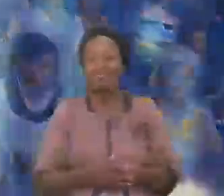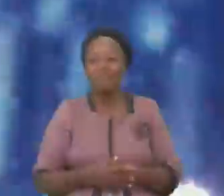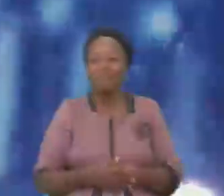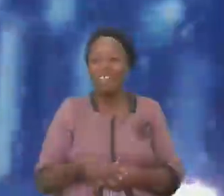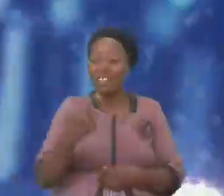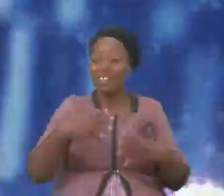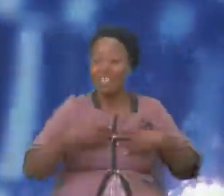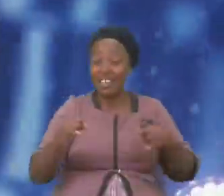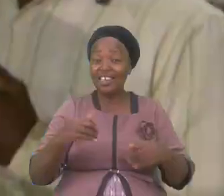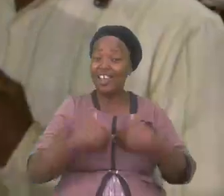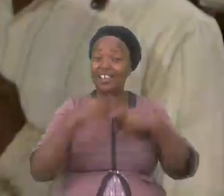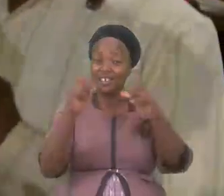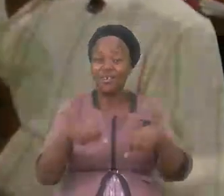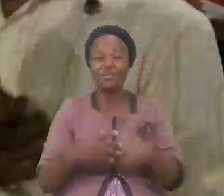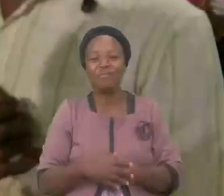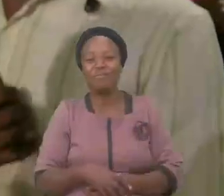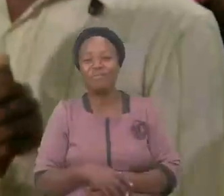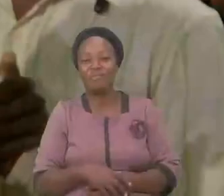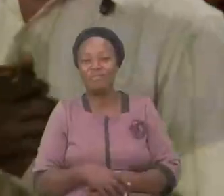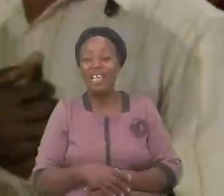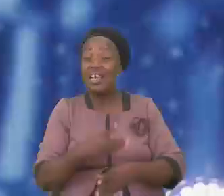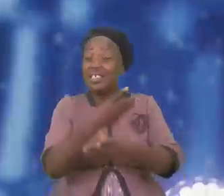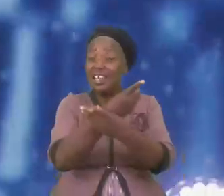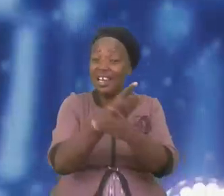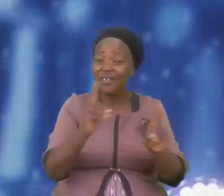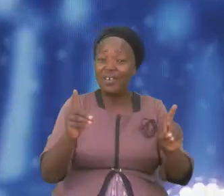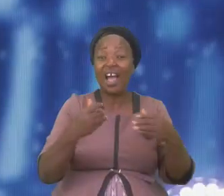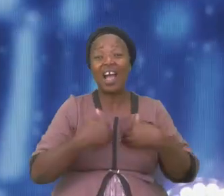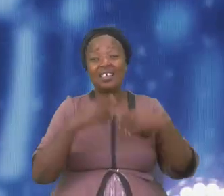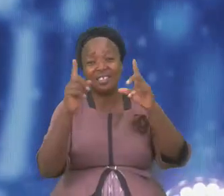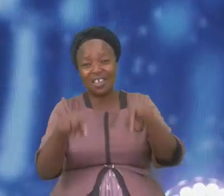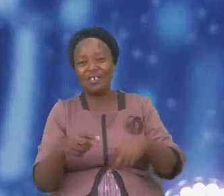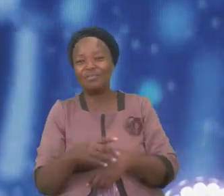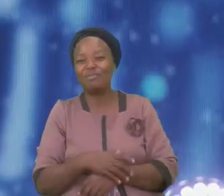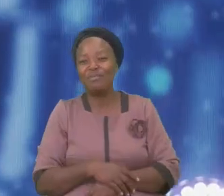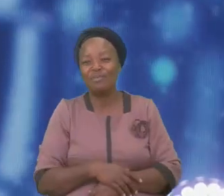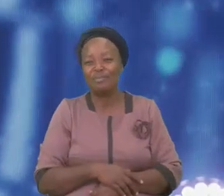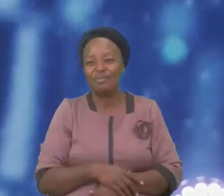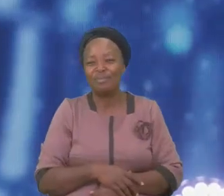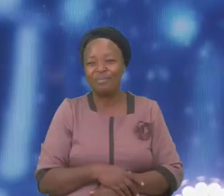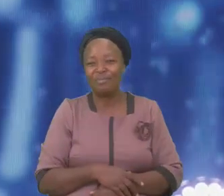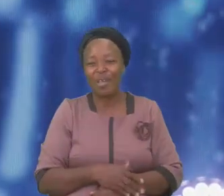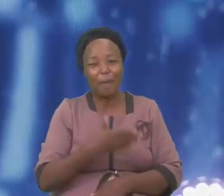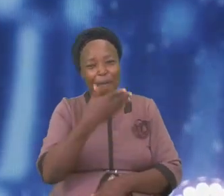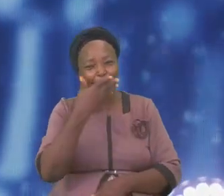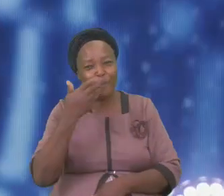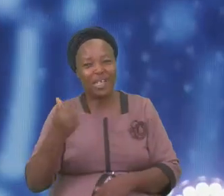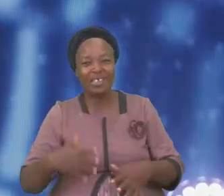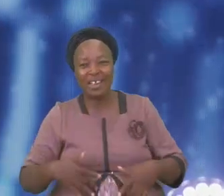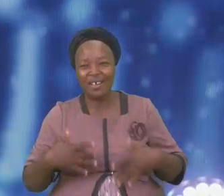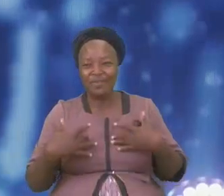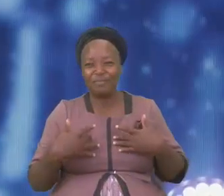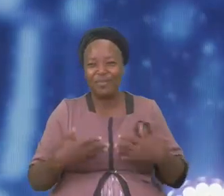Deliverance has come. Better life. Better future. Starting right